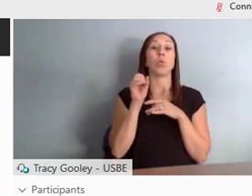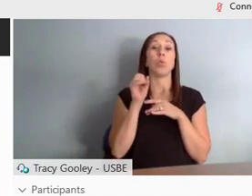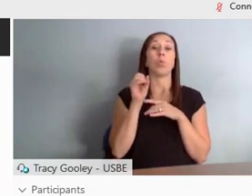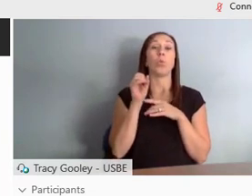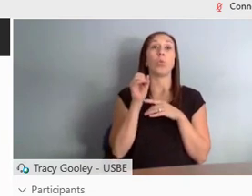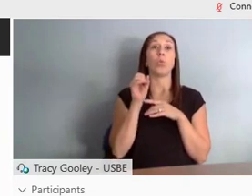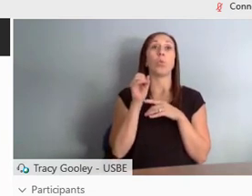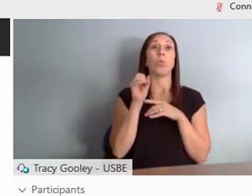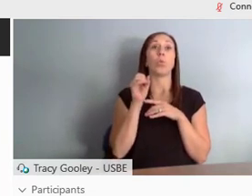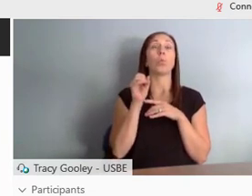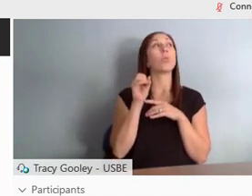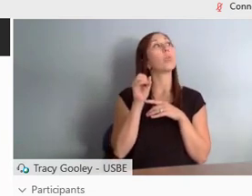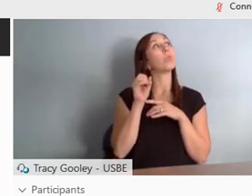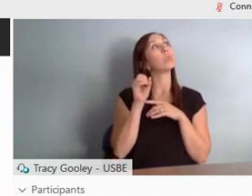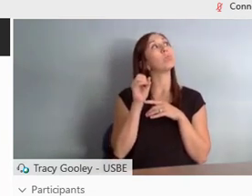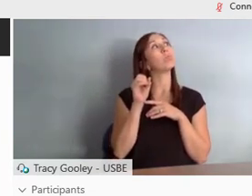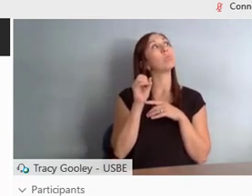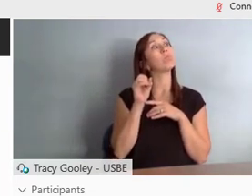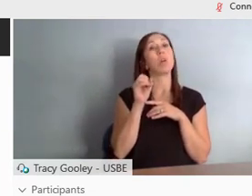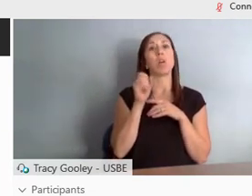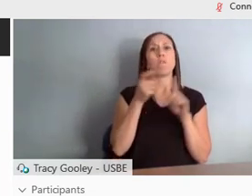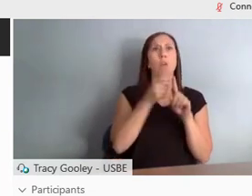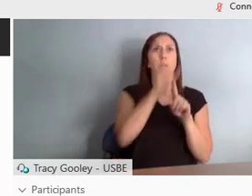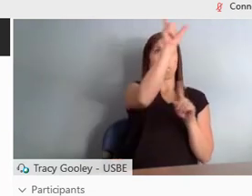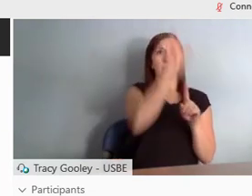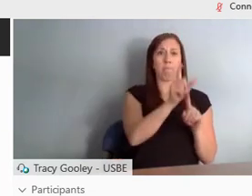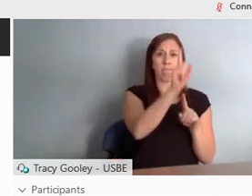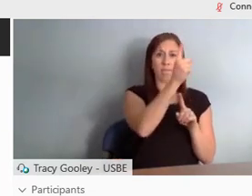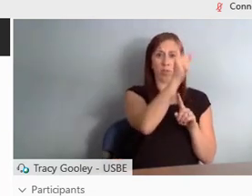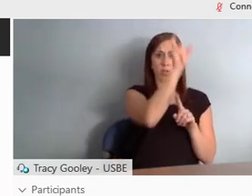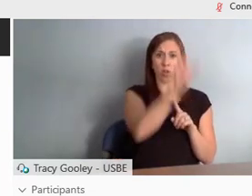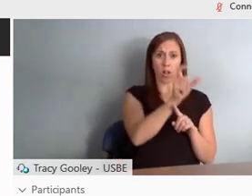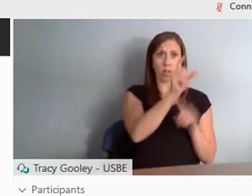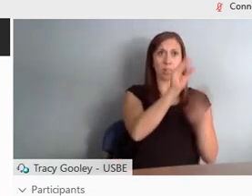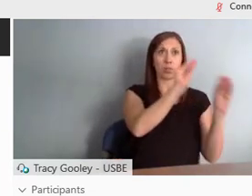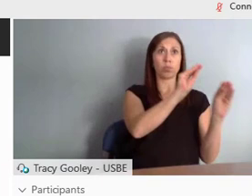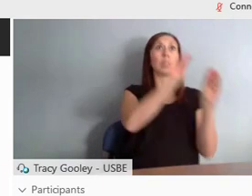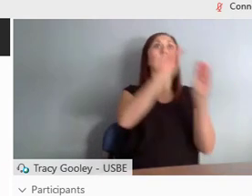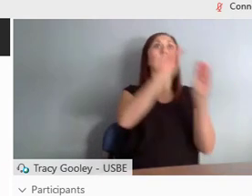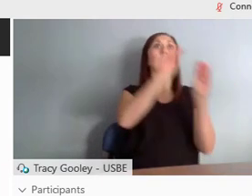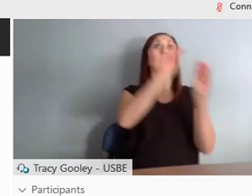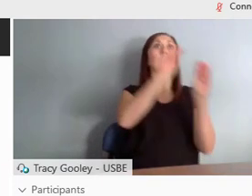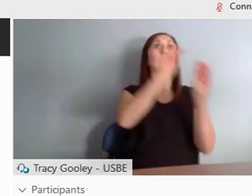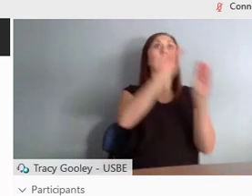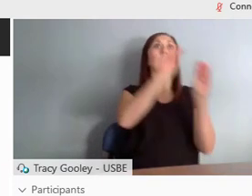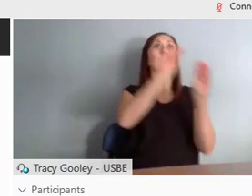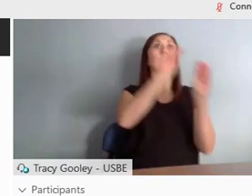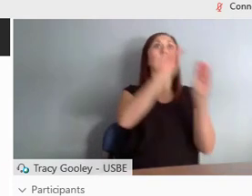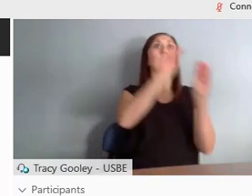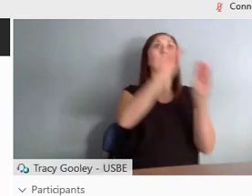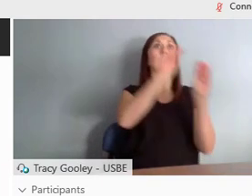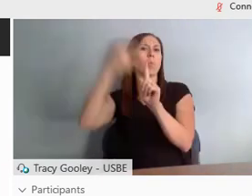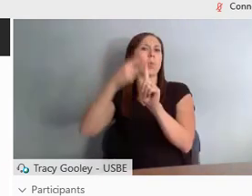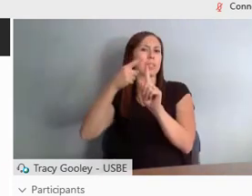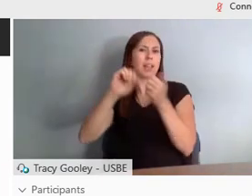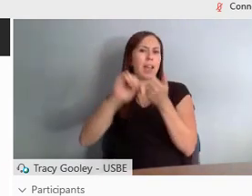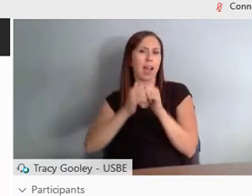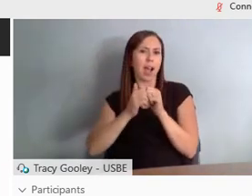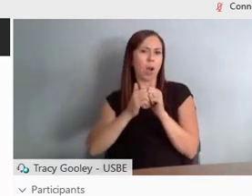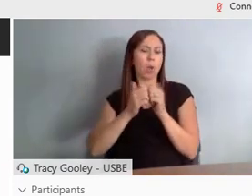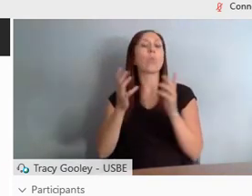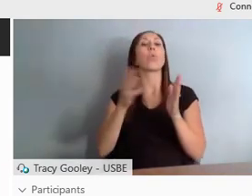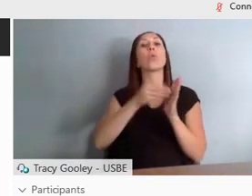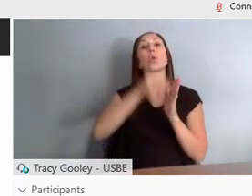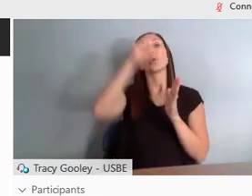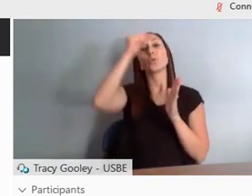from not yet emerging to emerging or approaching target, the student needs